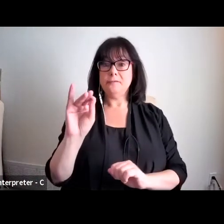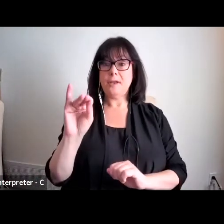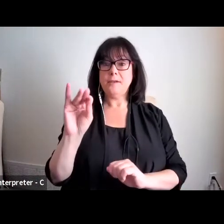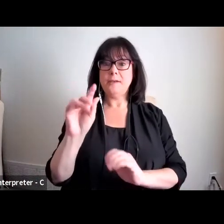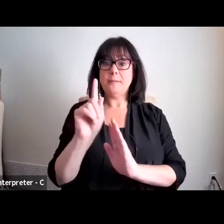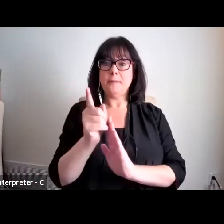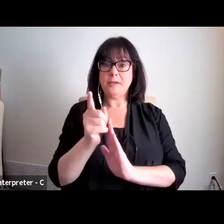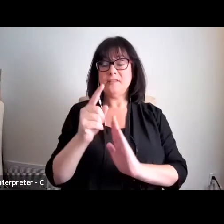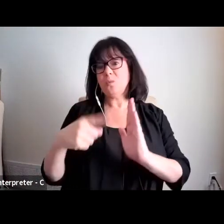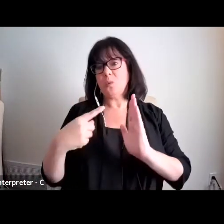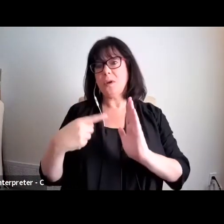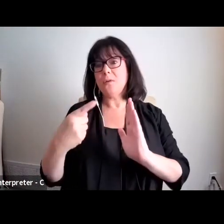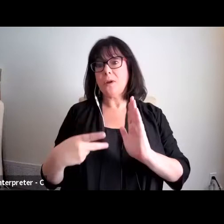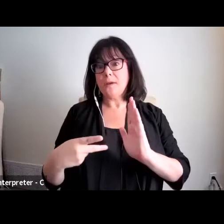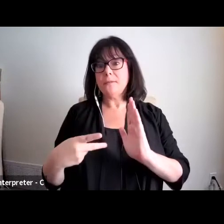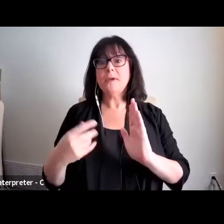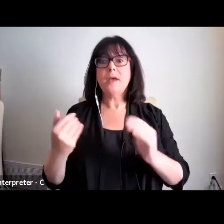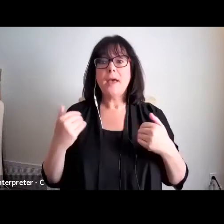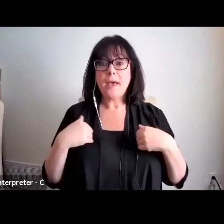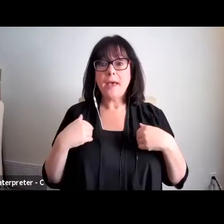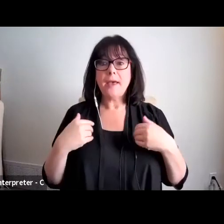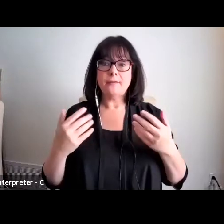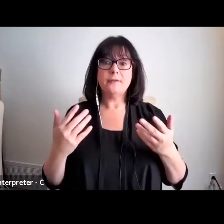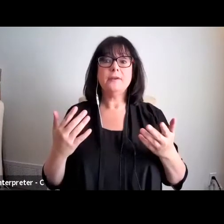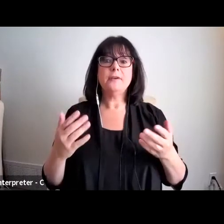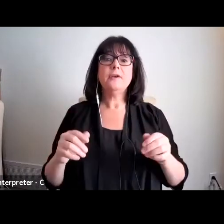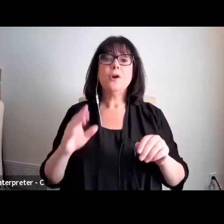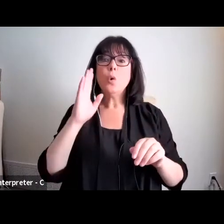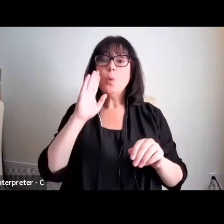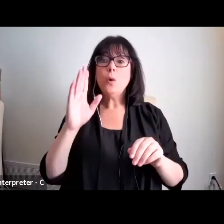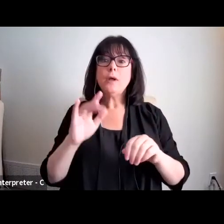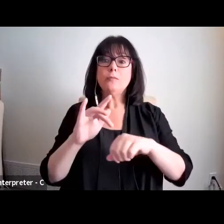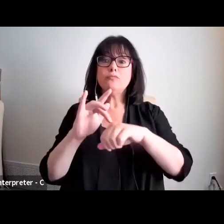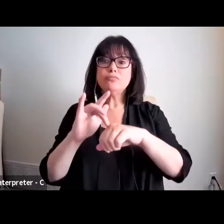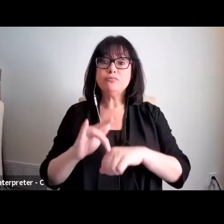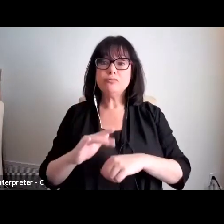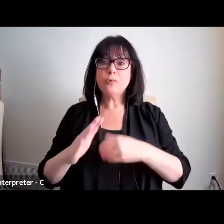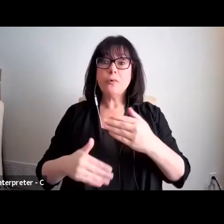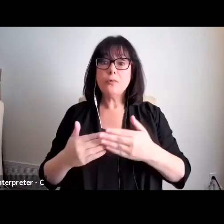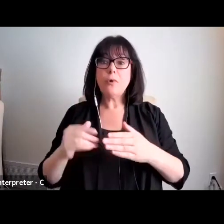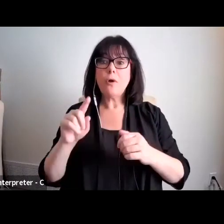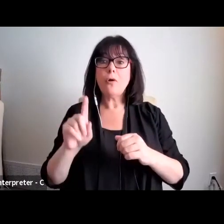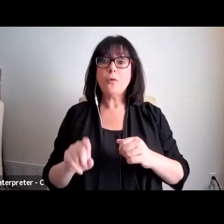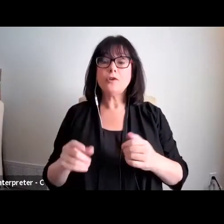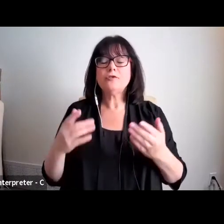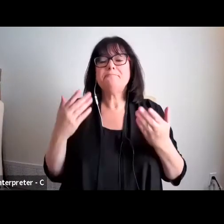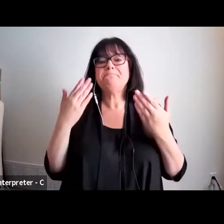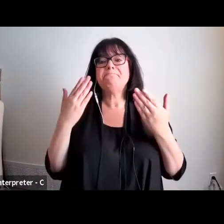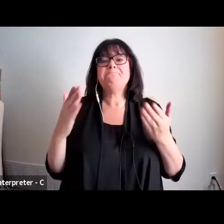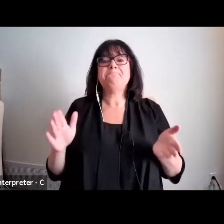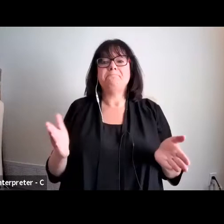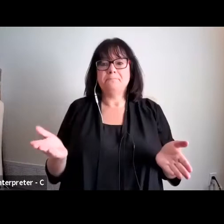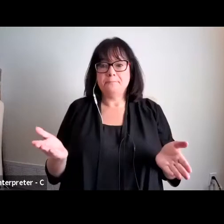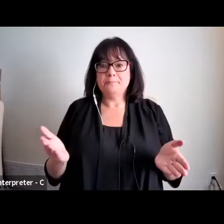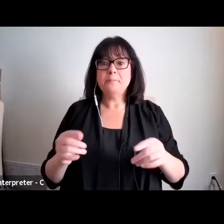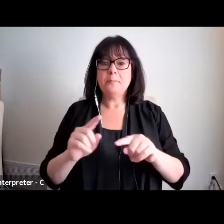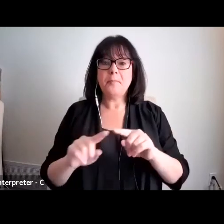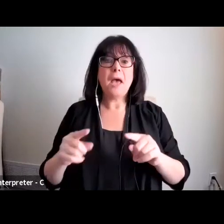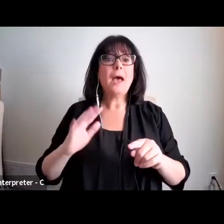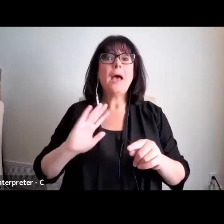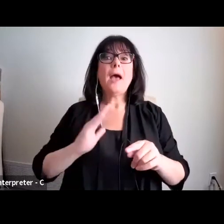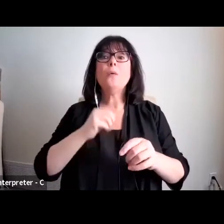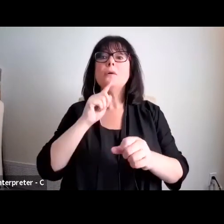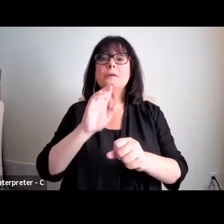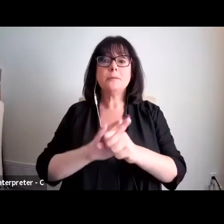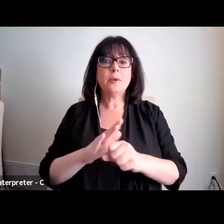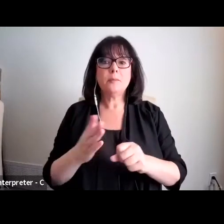we likely won't be able to get through all of the questions that have been submitted or will be submitted during the course of the program. But our commitment, as always, is that if you